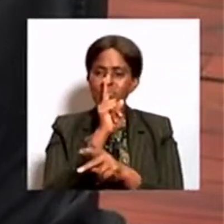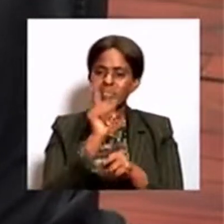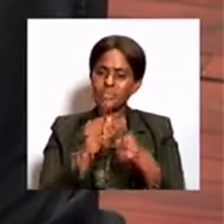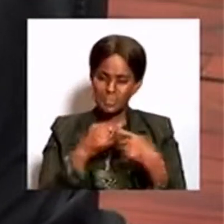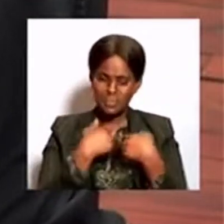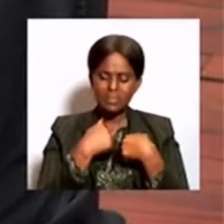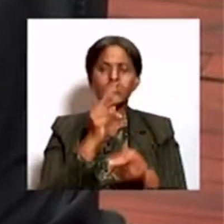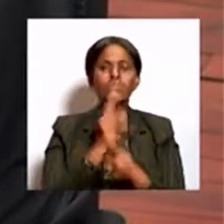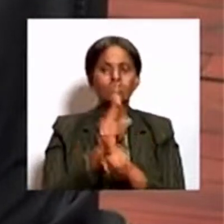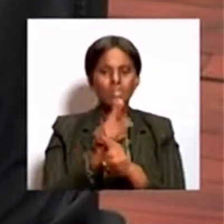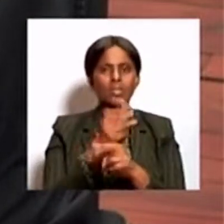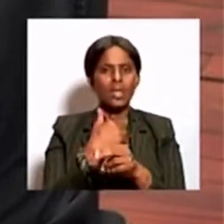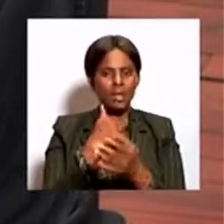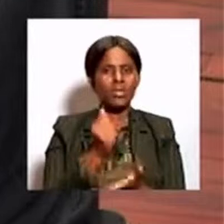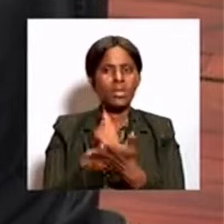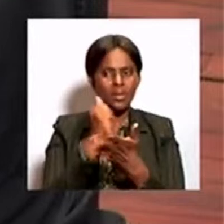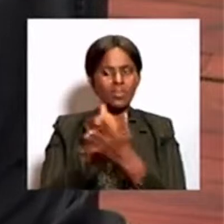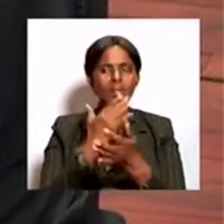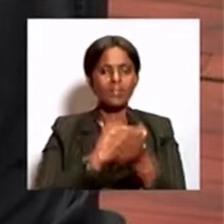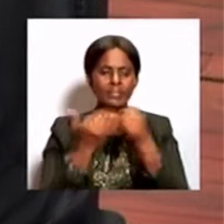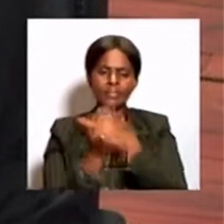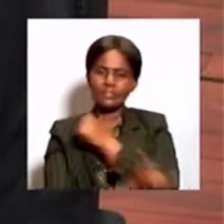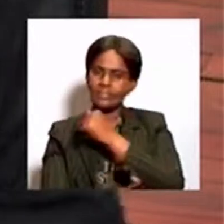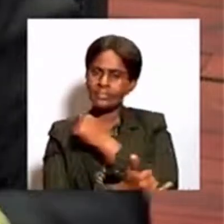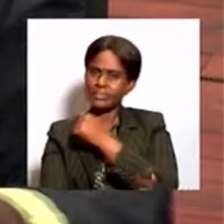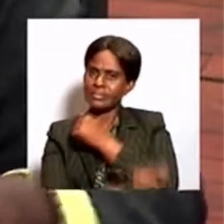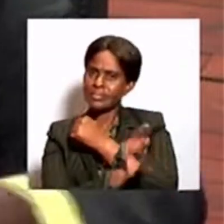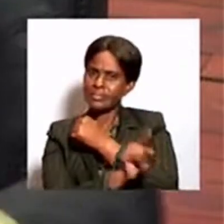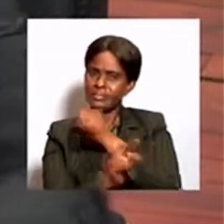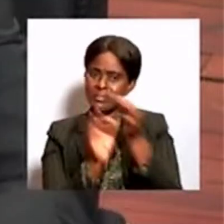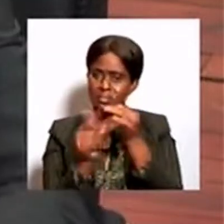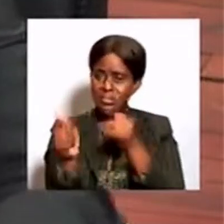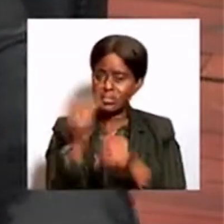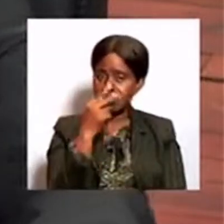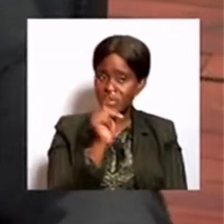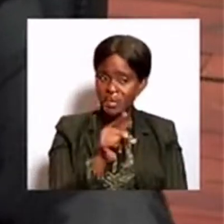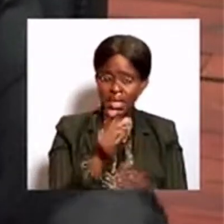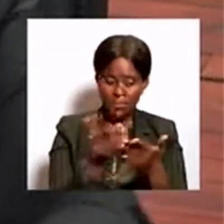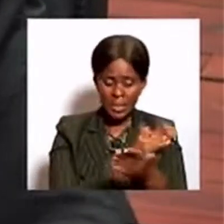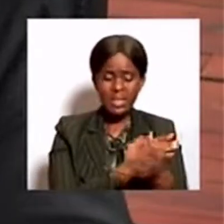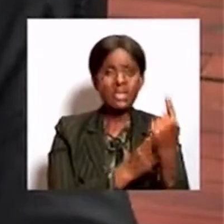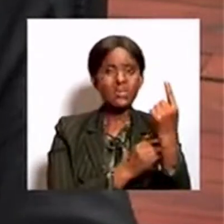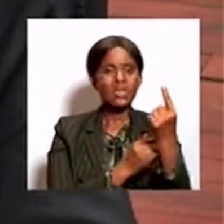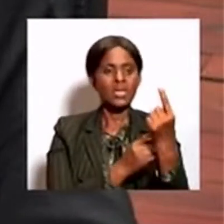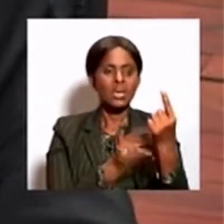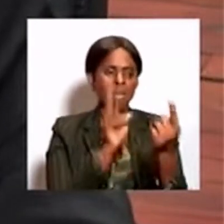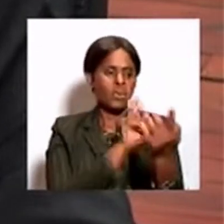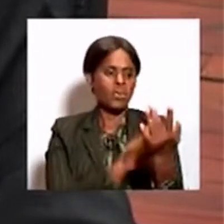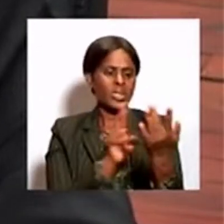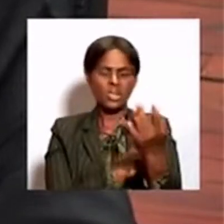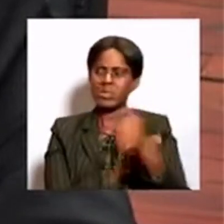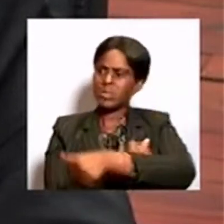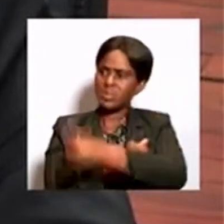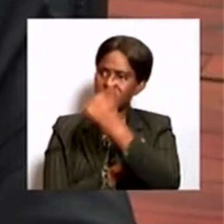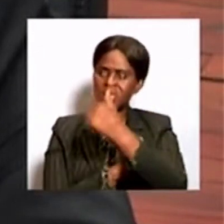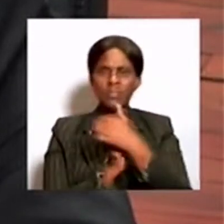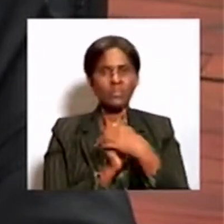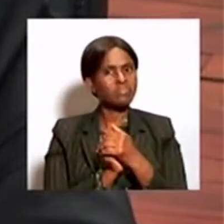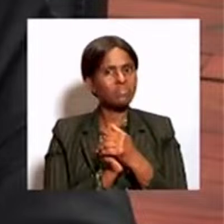right to help my country. If you look at page number 1, even when you are reading yourself,